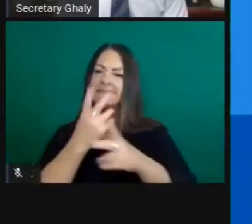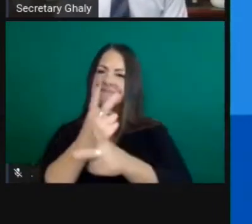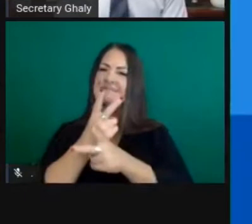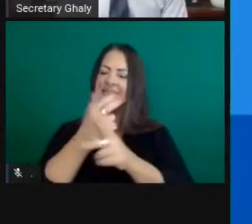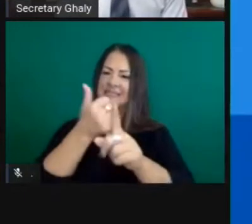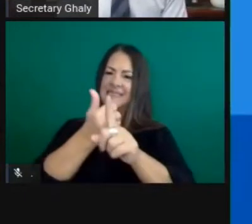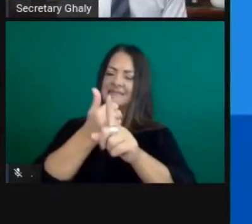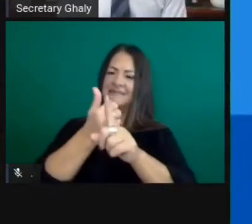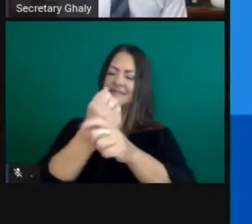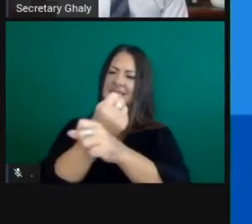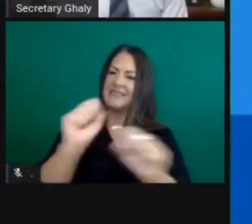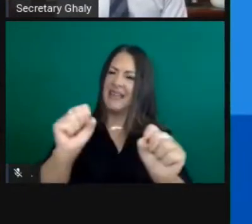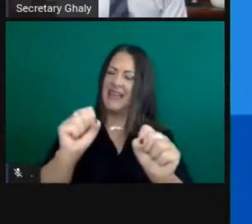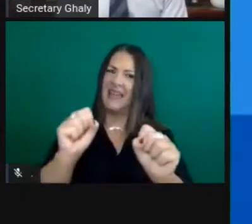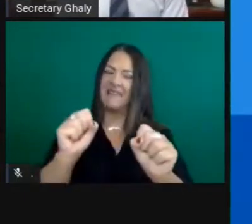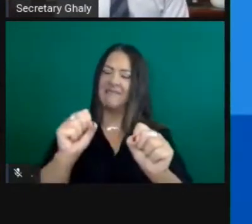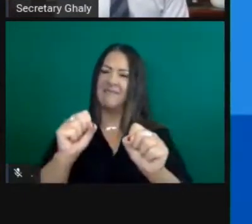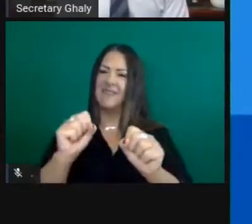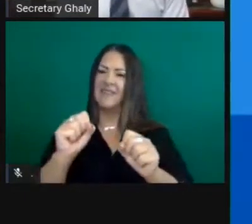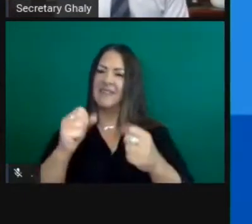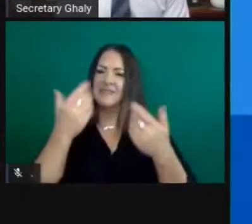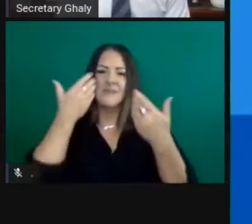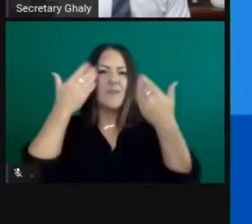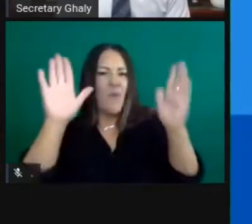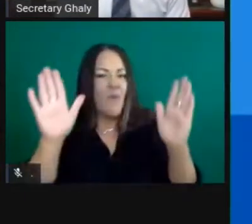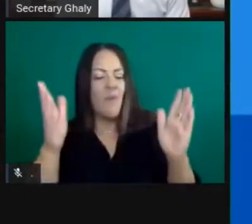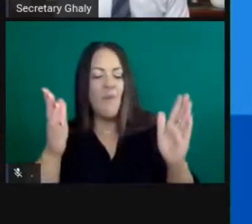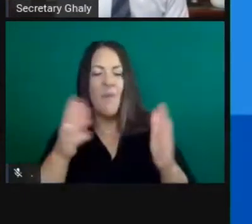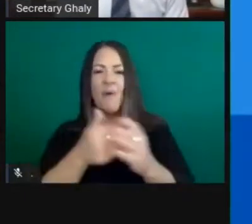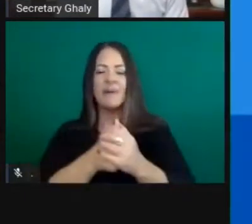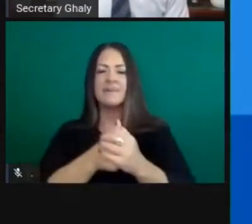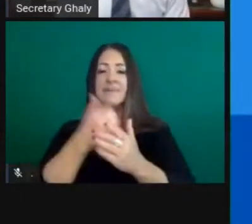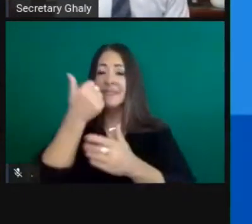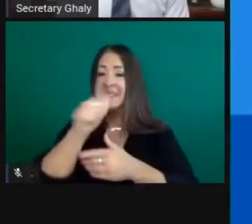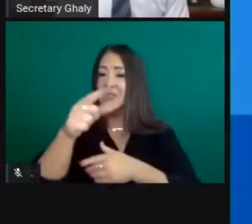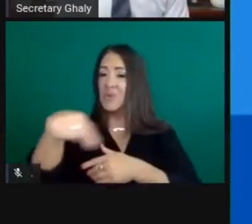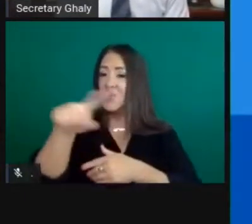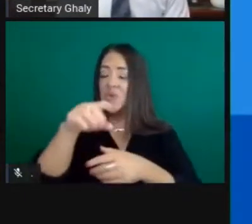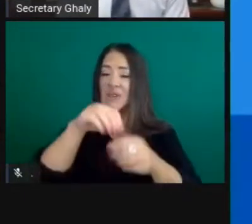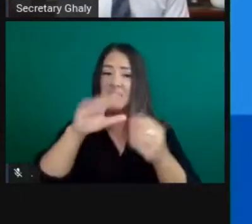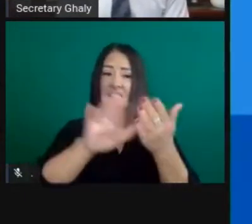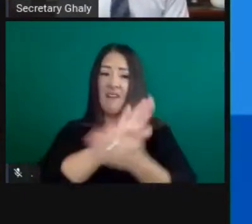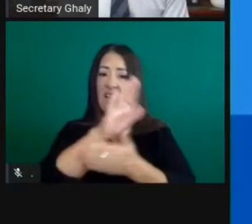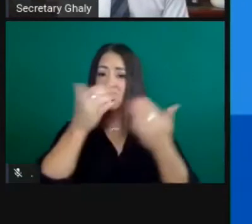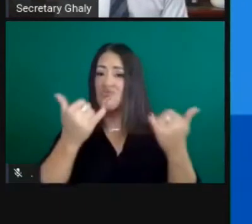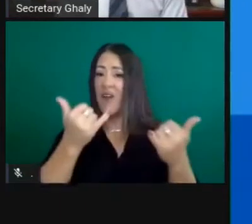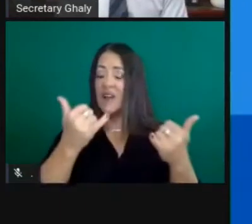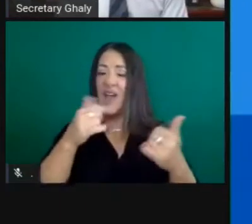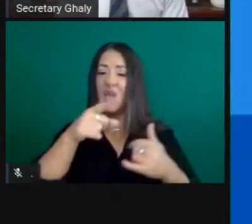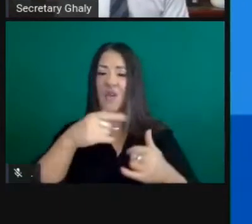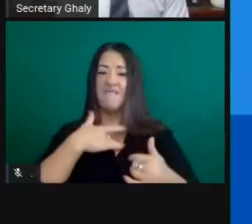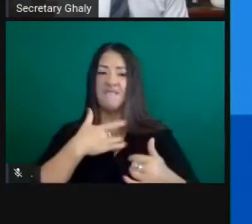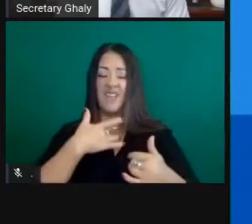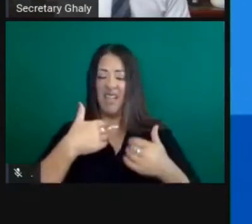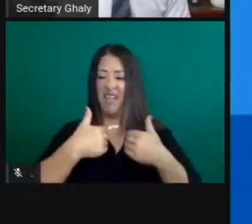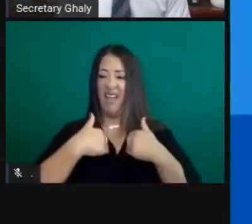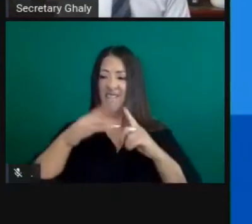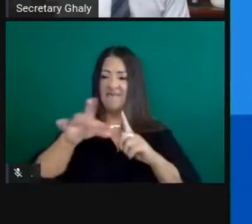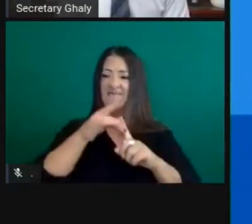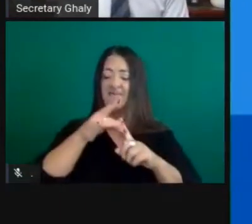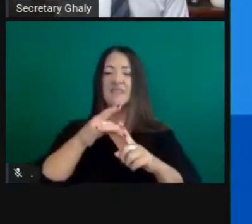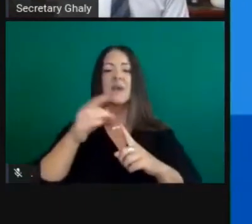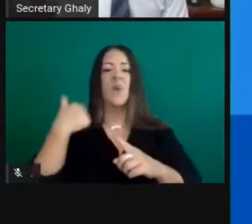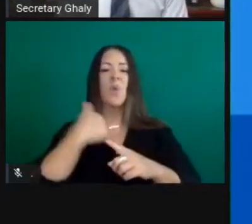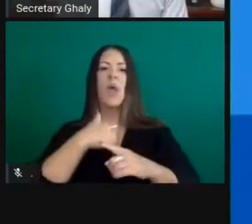ourselves safe. And really, if anyone at a college campus is infected, that we really work with